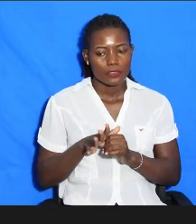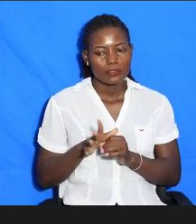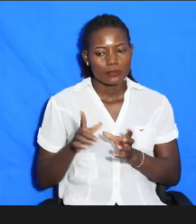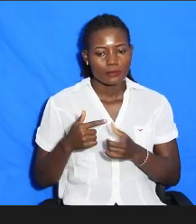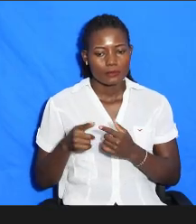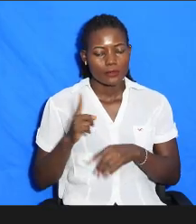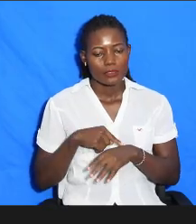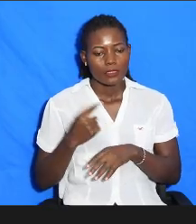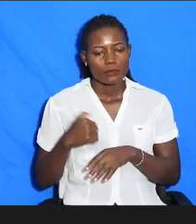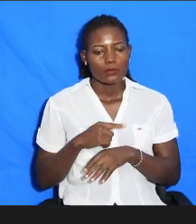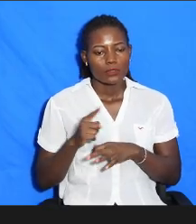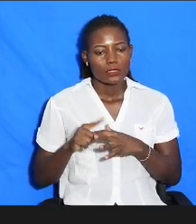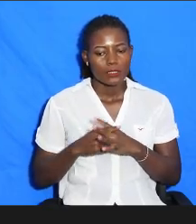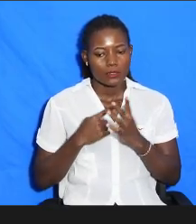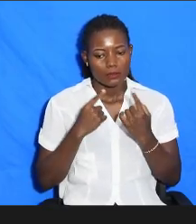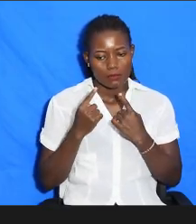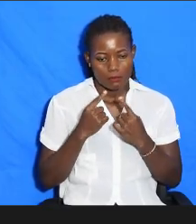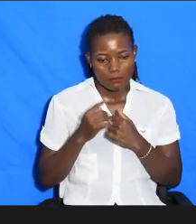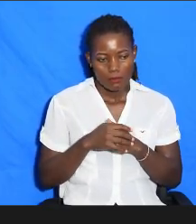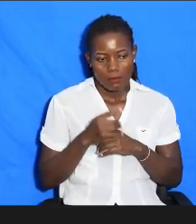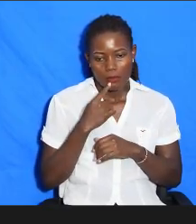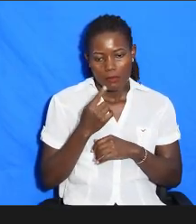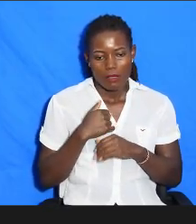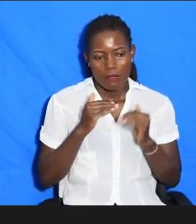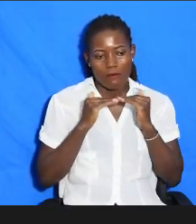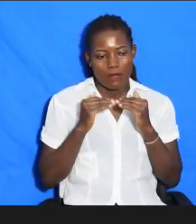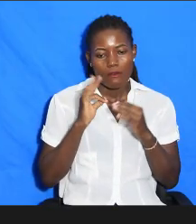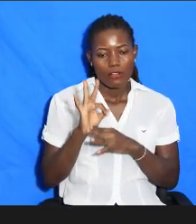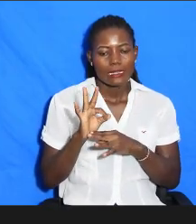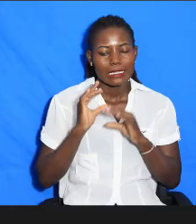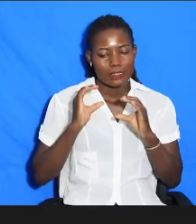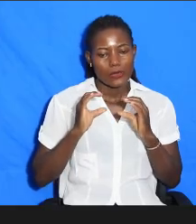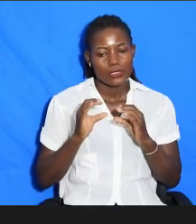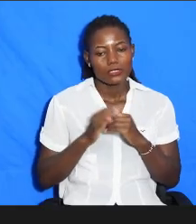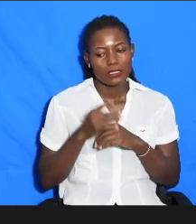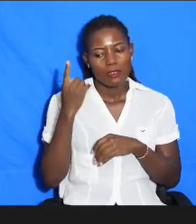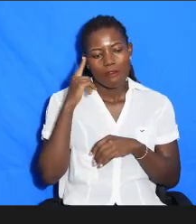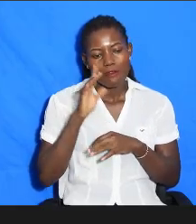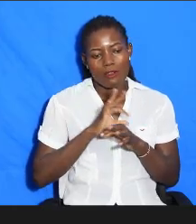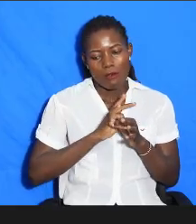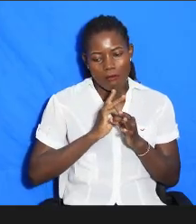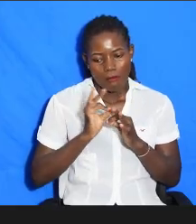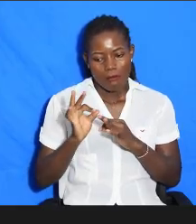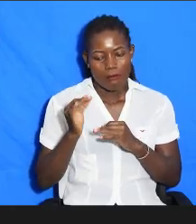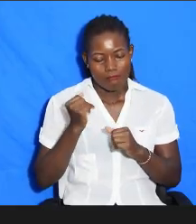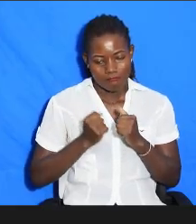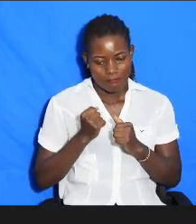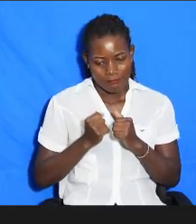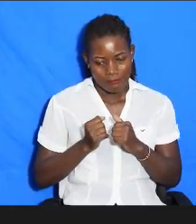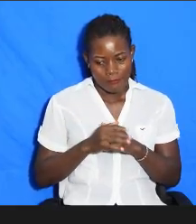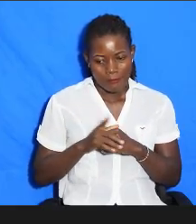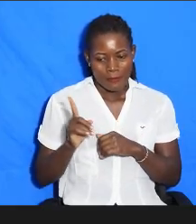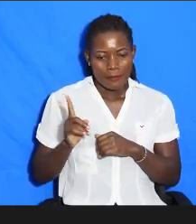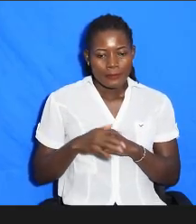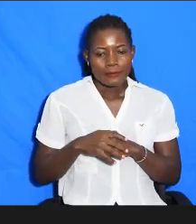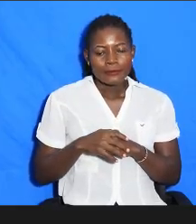when we started talking, he told me that he has level 3 coaching for sprints. So at least for me, it gives me an